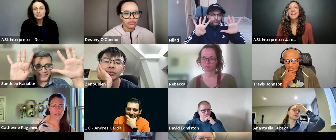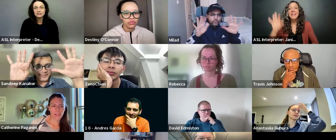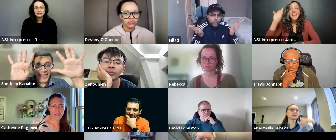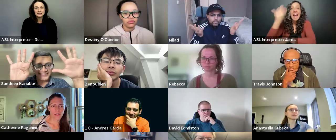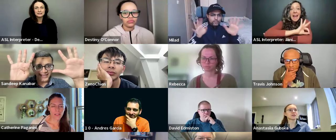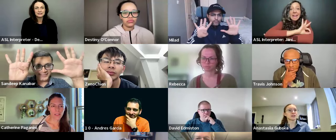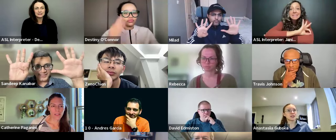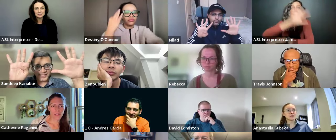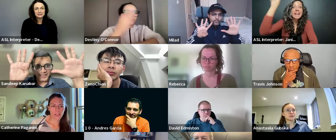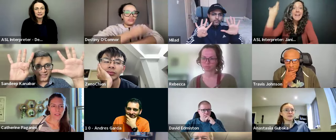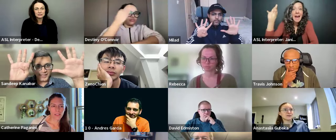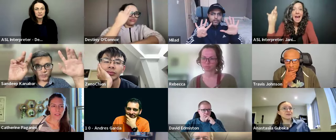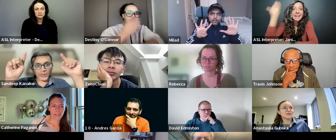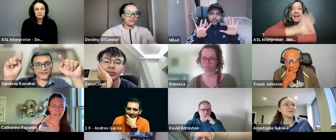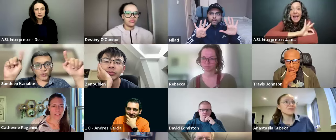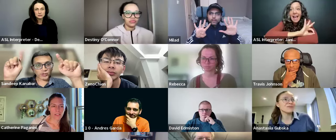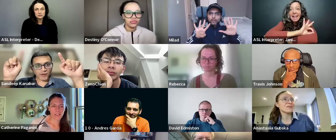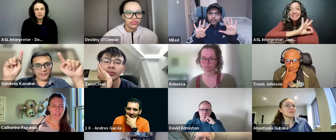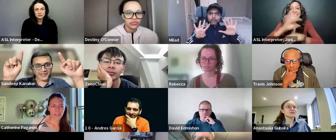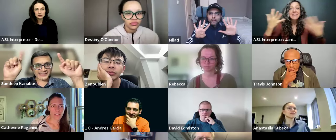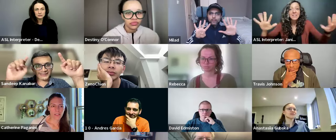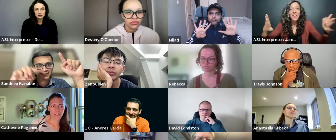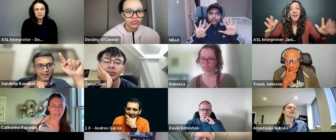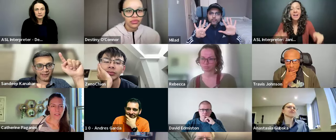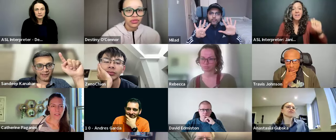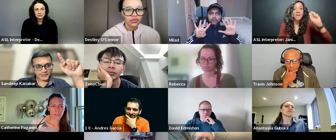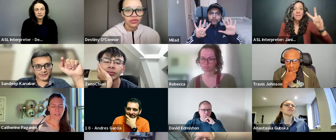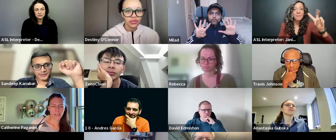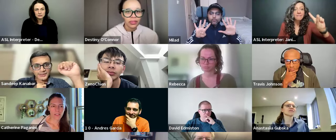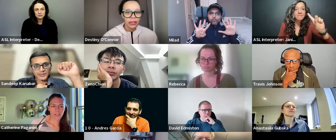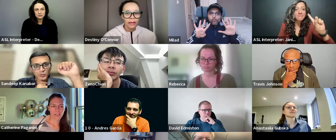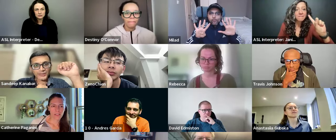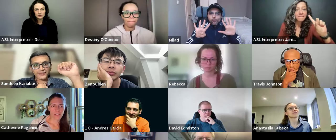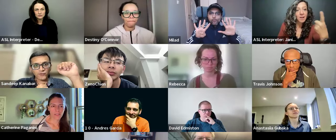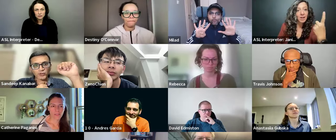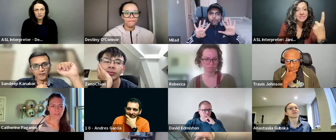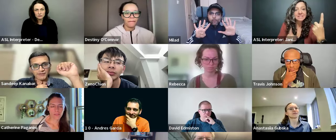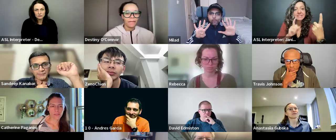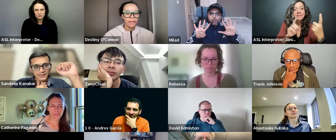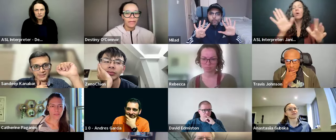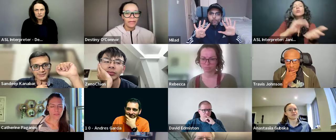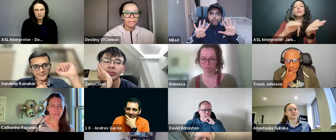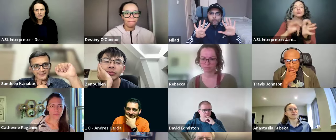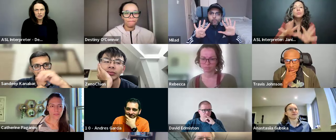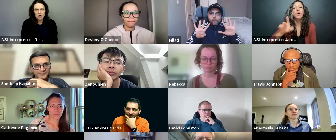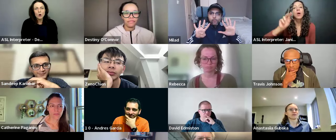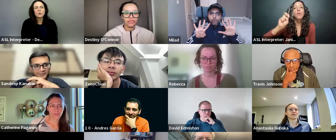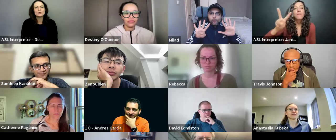9 days, 9 days. 24th November is the deadline. 24th November.